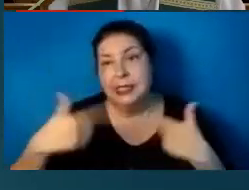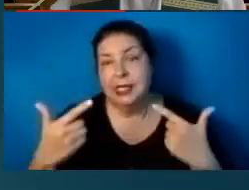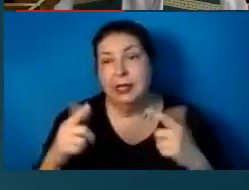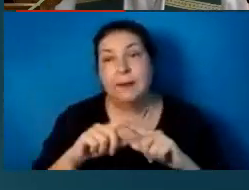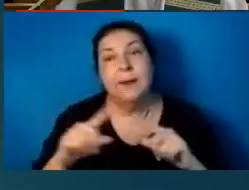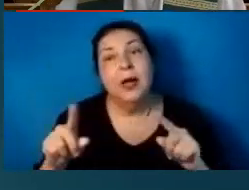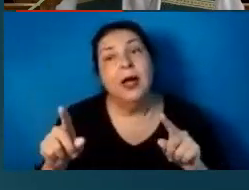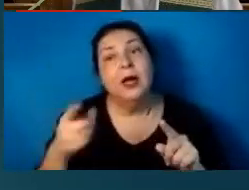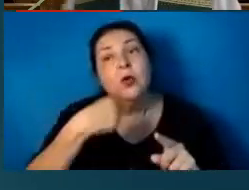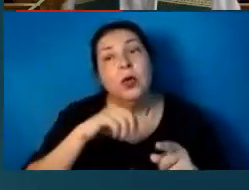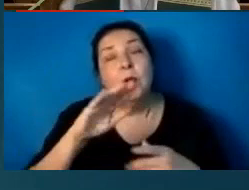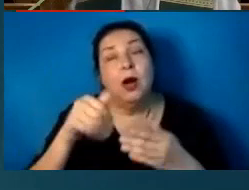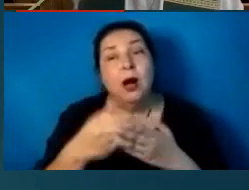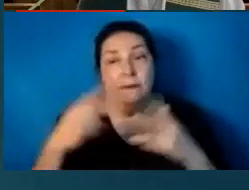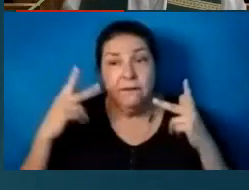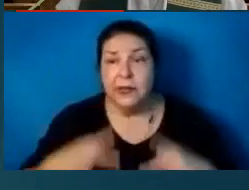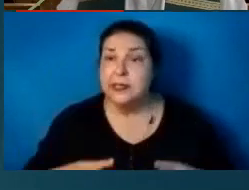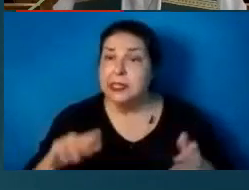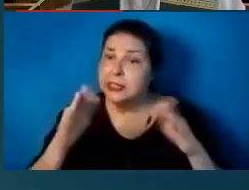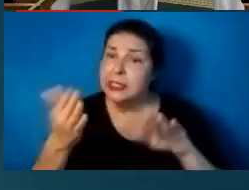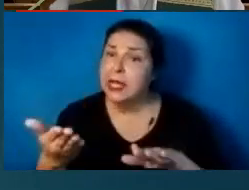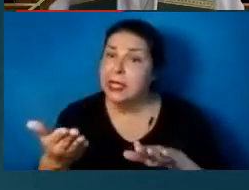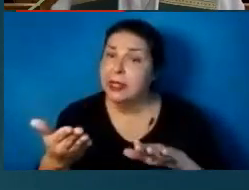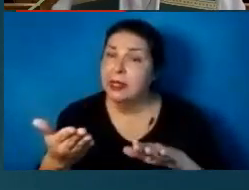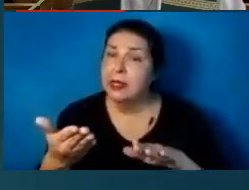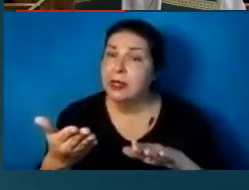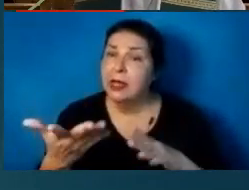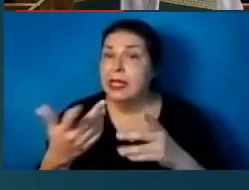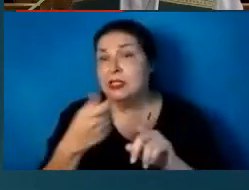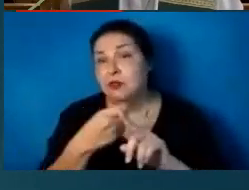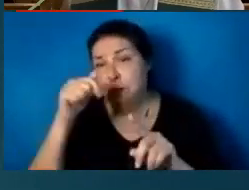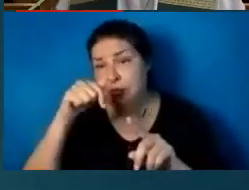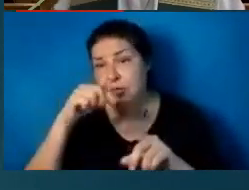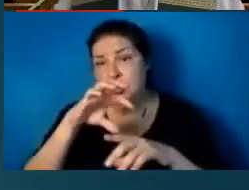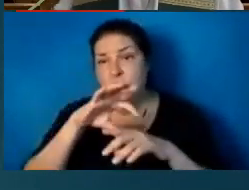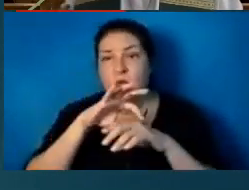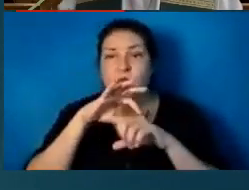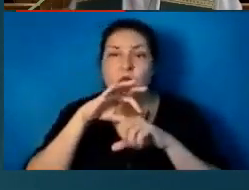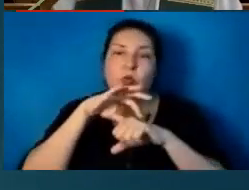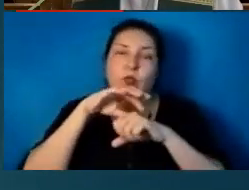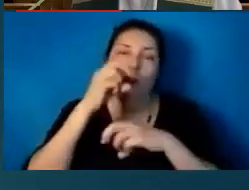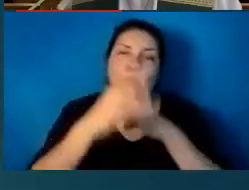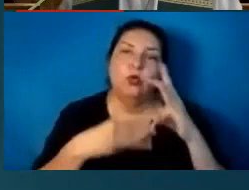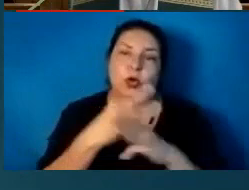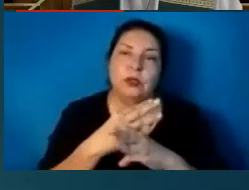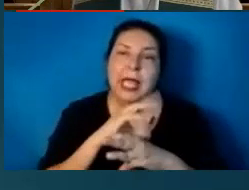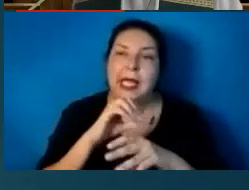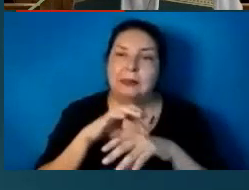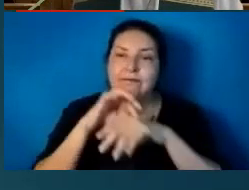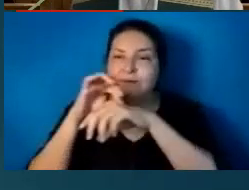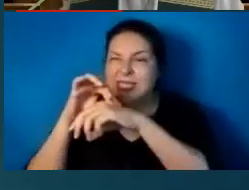will all physically die, at least out from this world and from the flesh. That is a